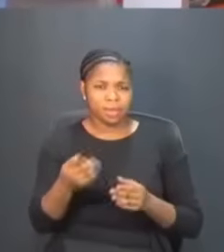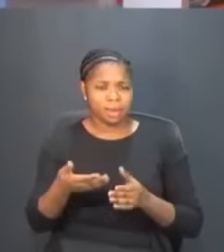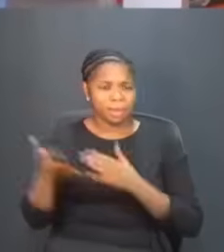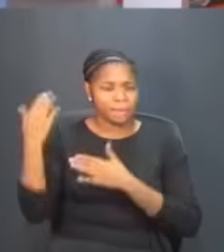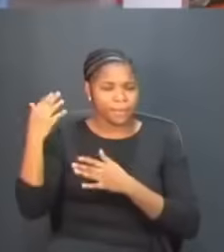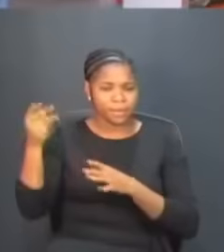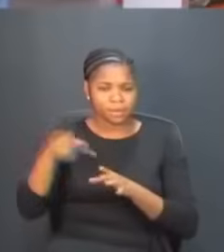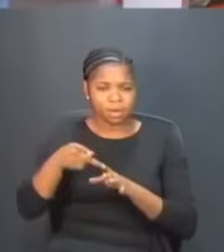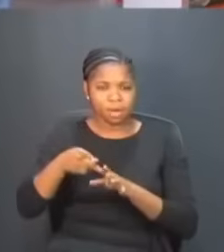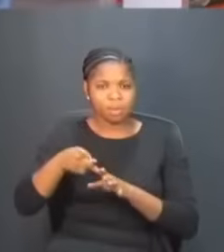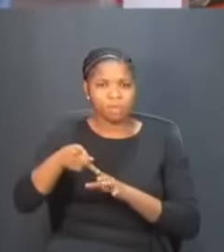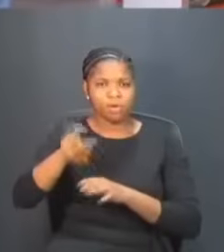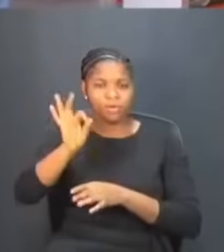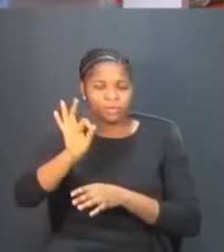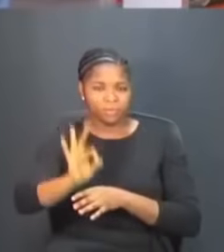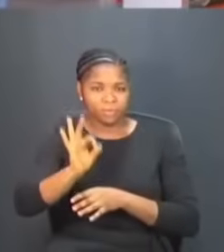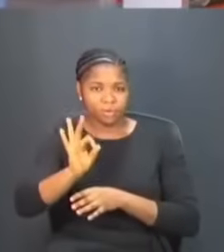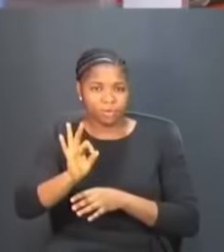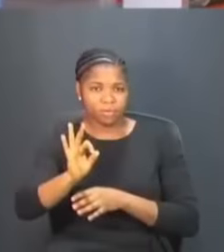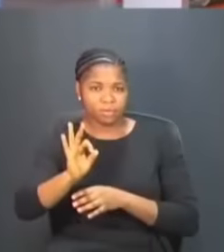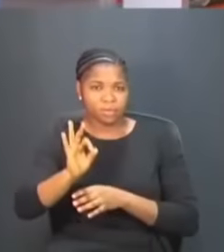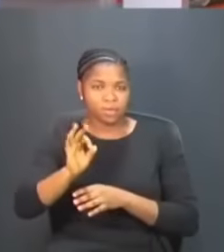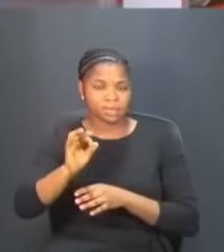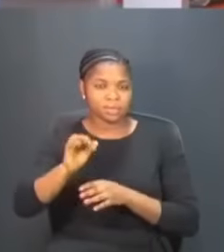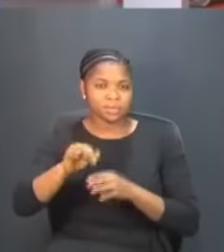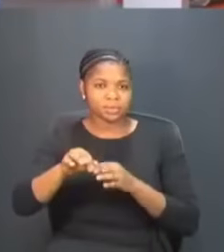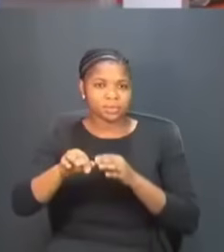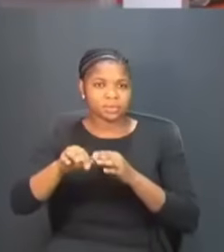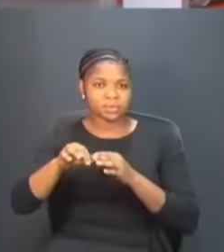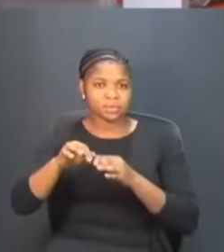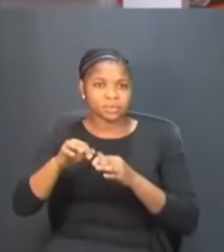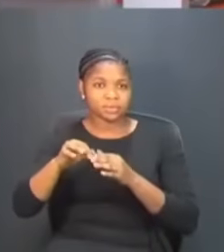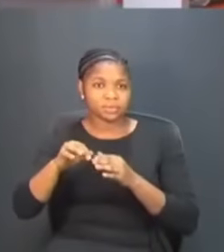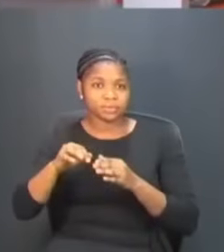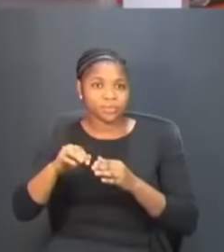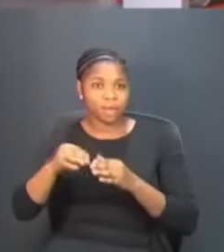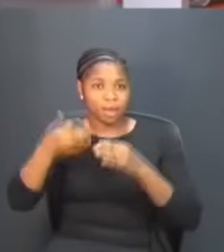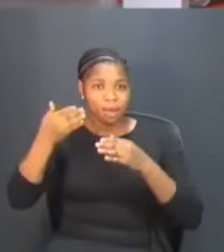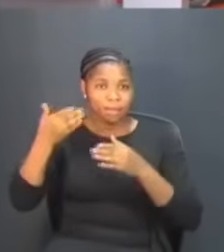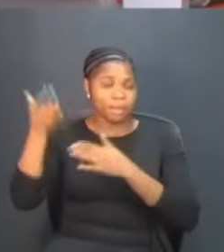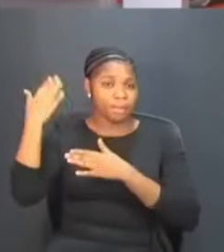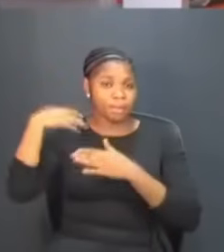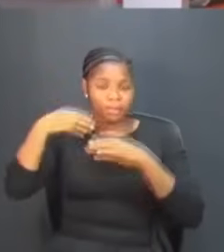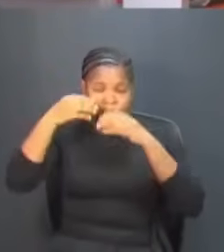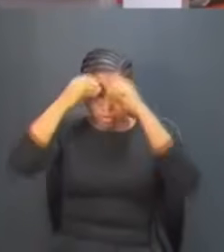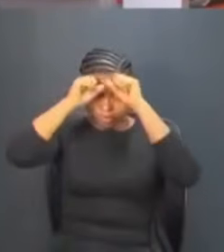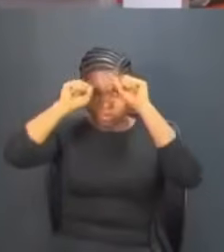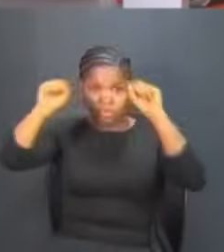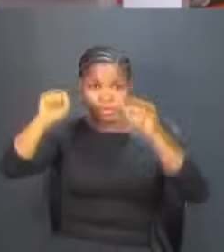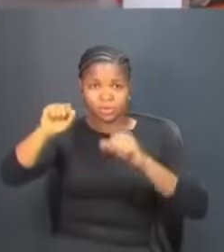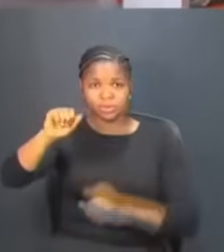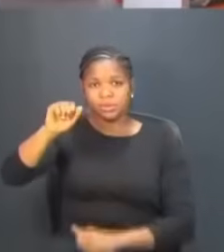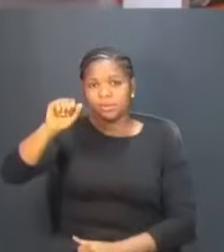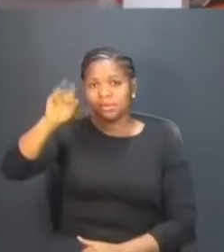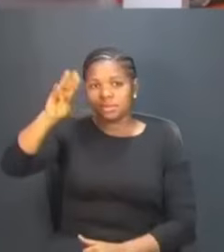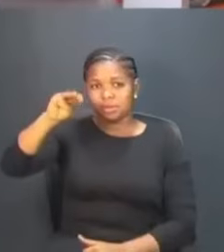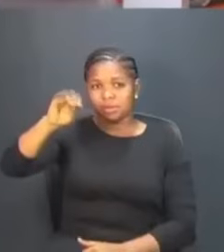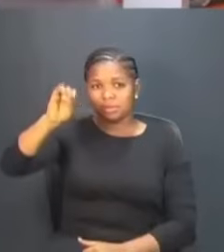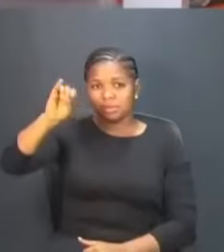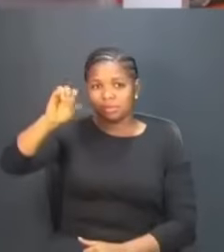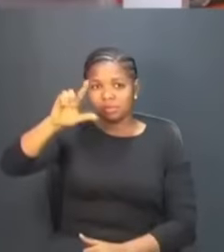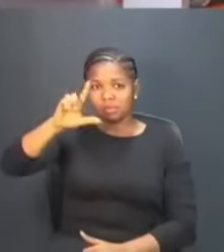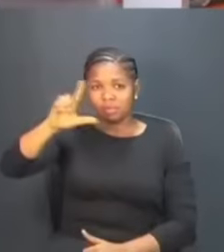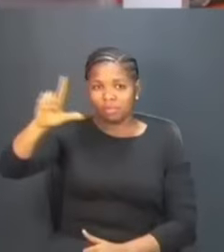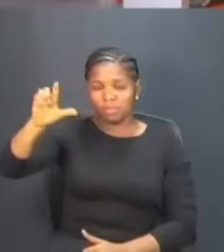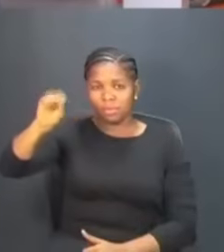Mills administration established buffer stock for two main reasons? One, for commercial purpose.